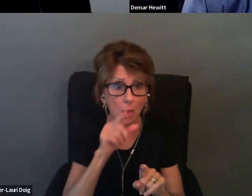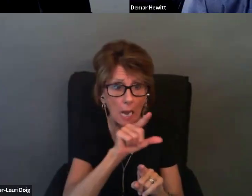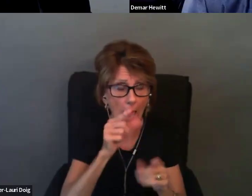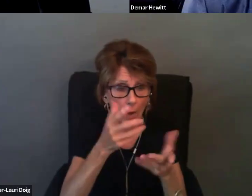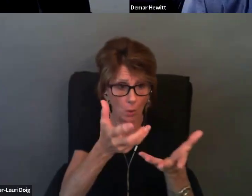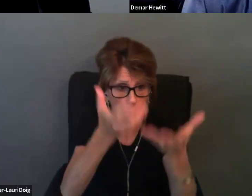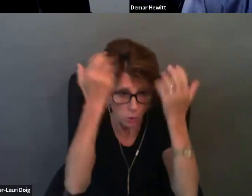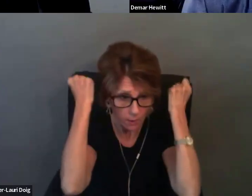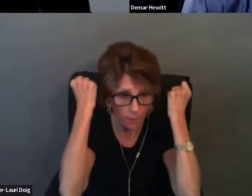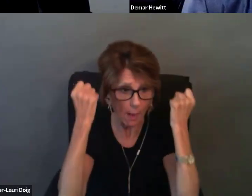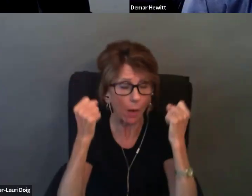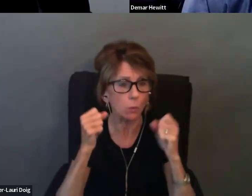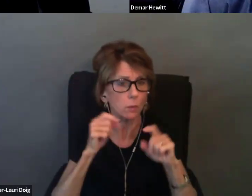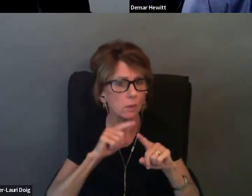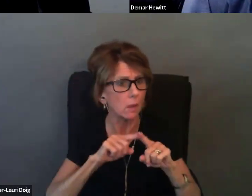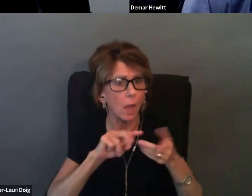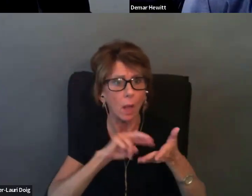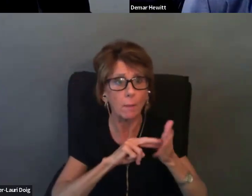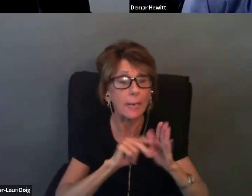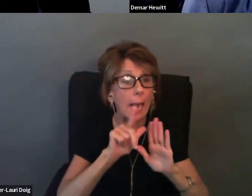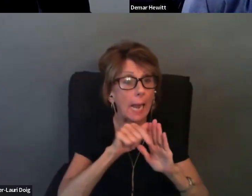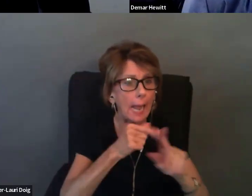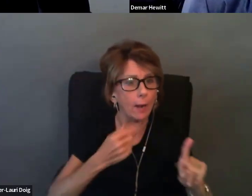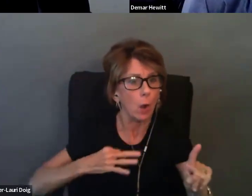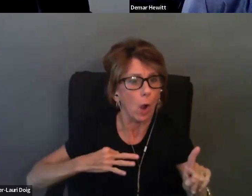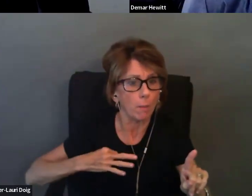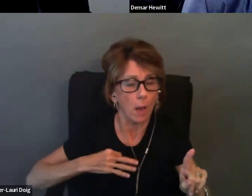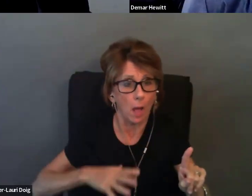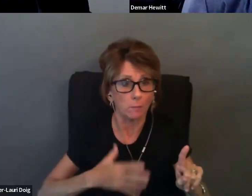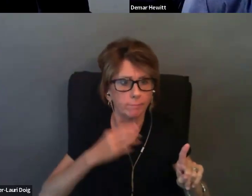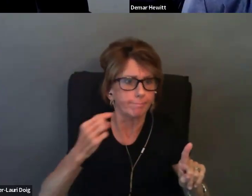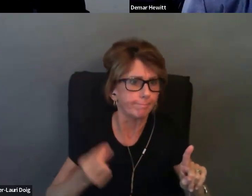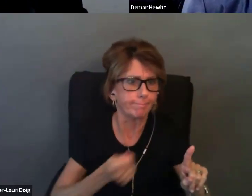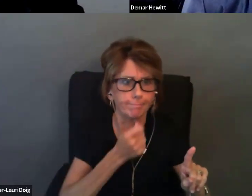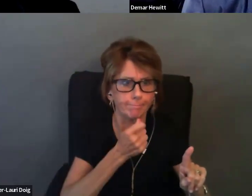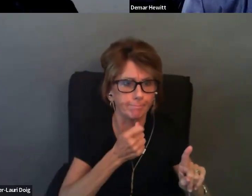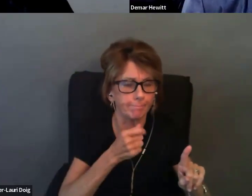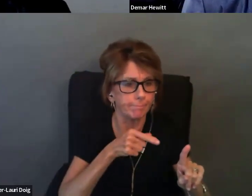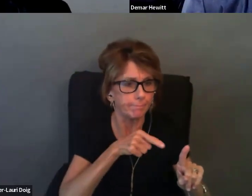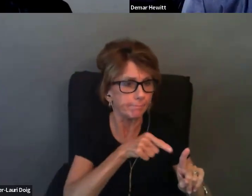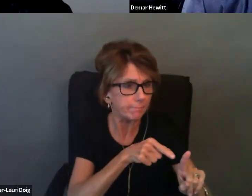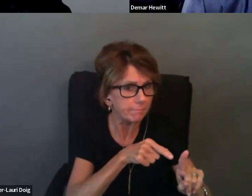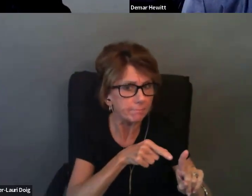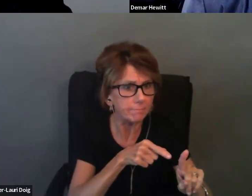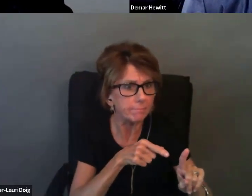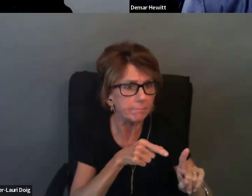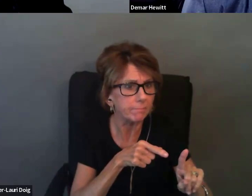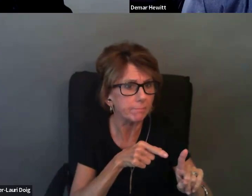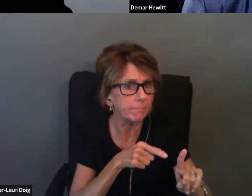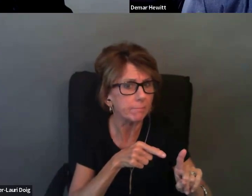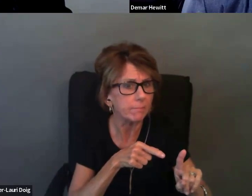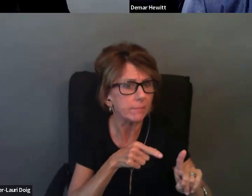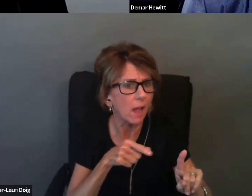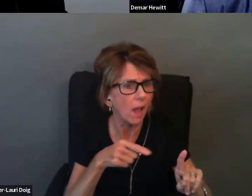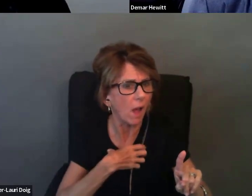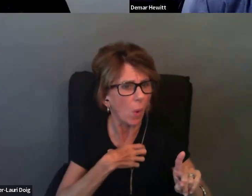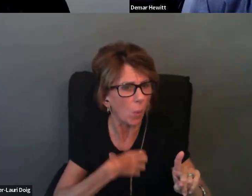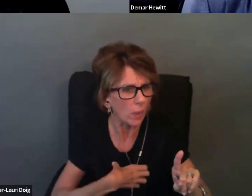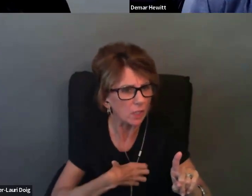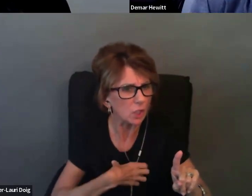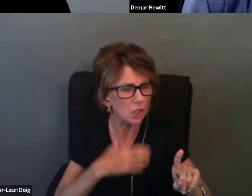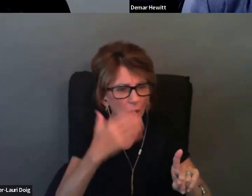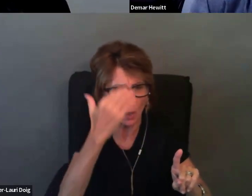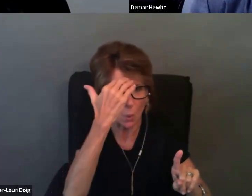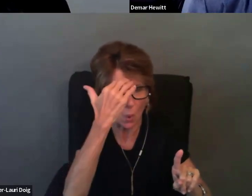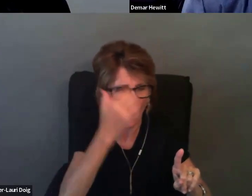that would be something totally different. If they took it out after you've requested to use that unit, then